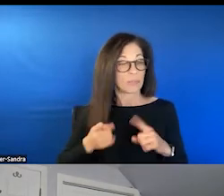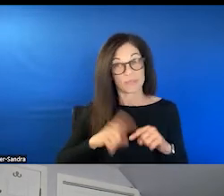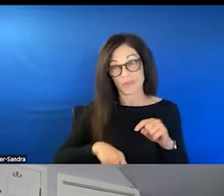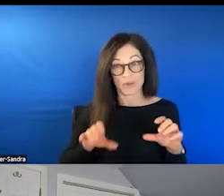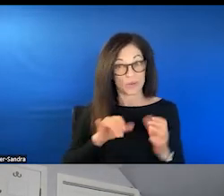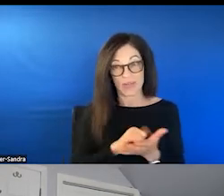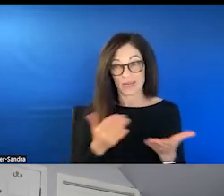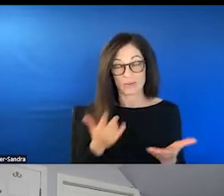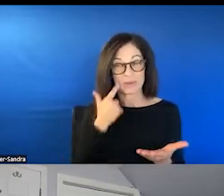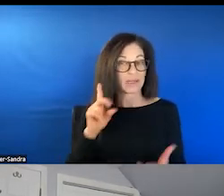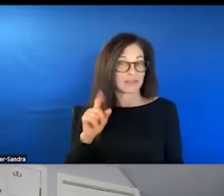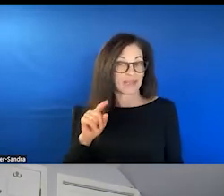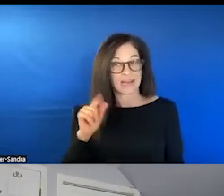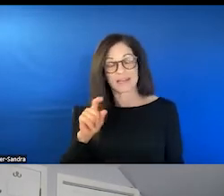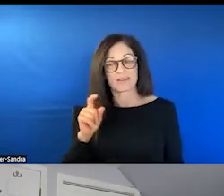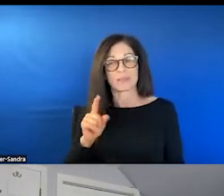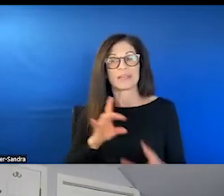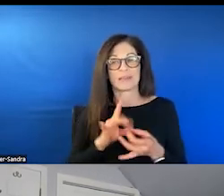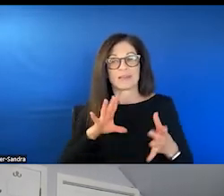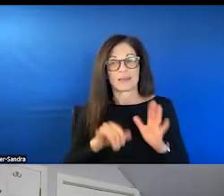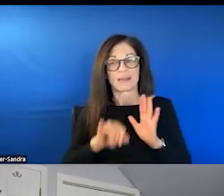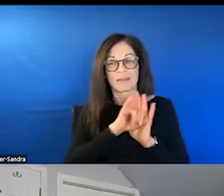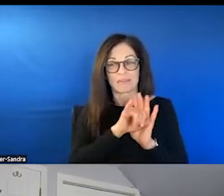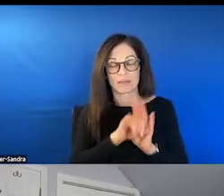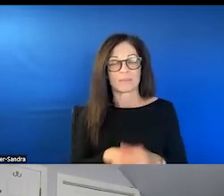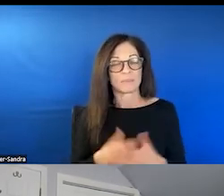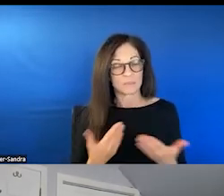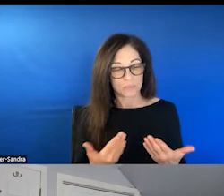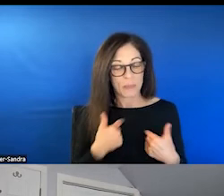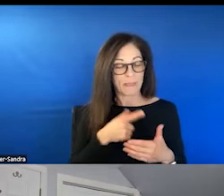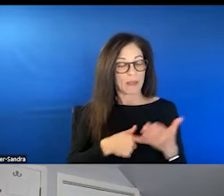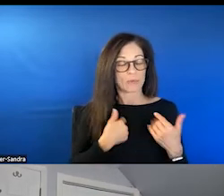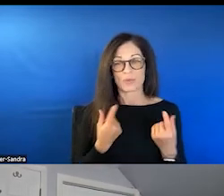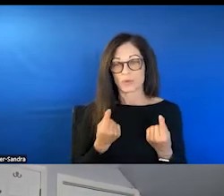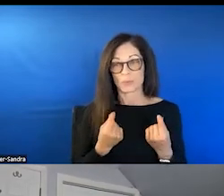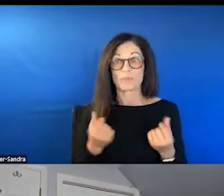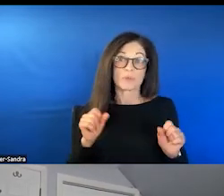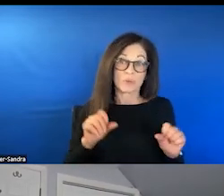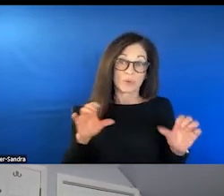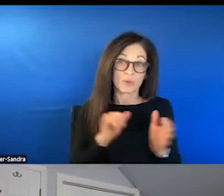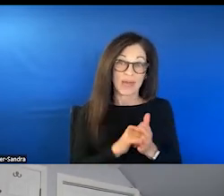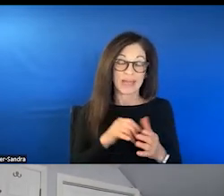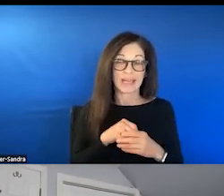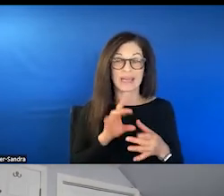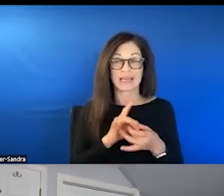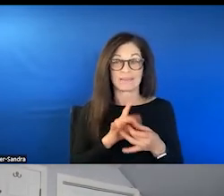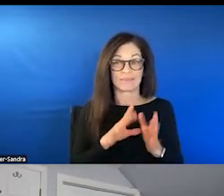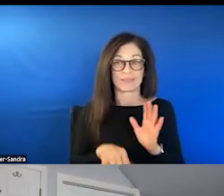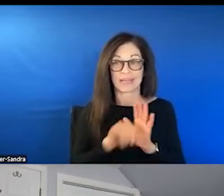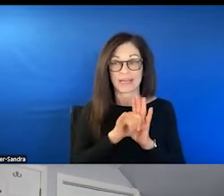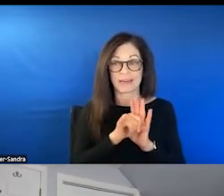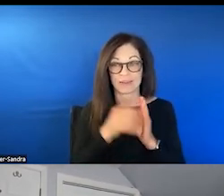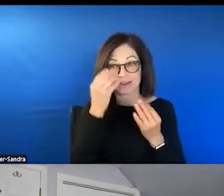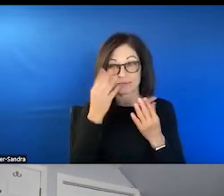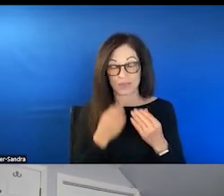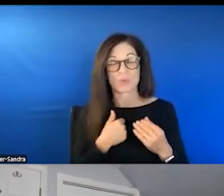here because the data need to be de-identified. So what did we do? In order to accomplish this in a de-identified world, we use a